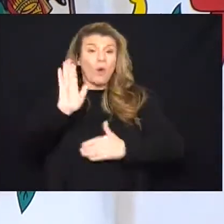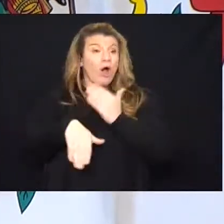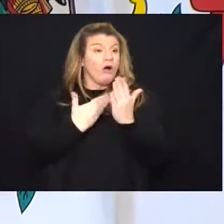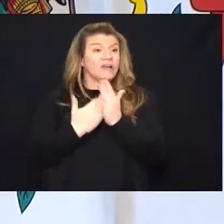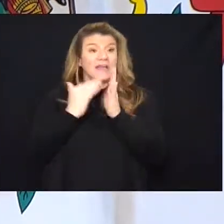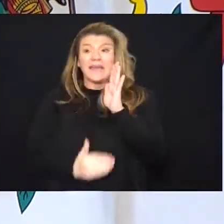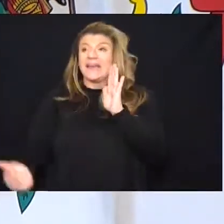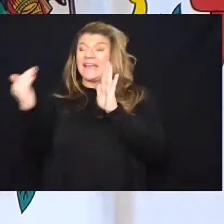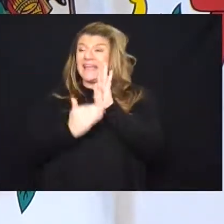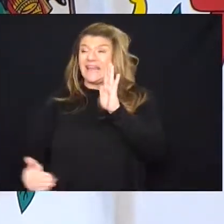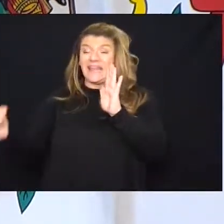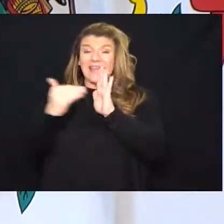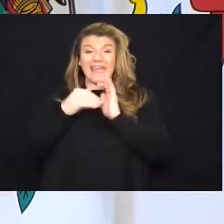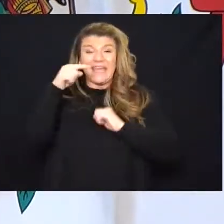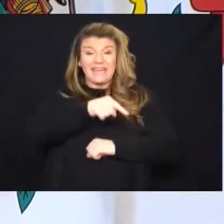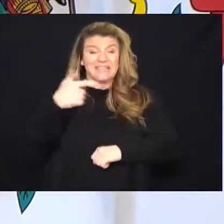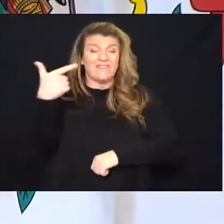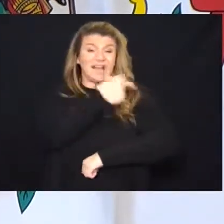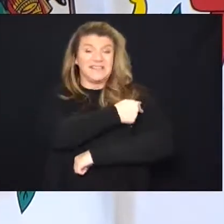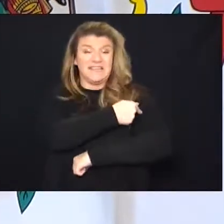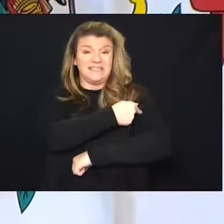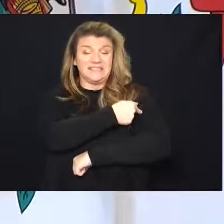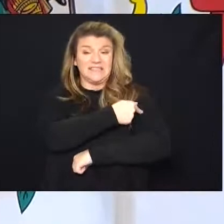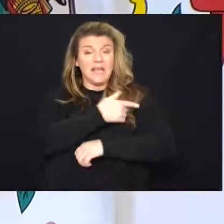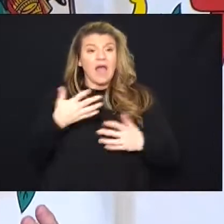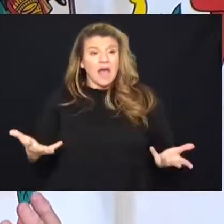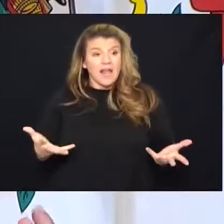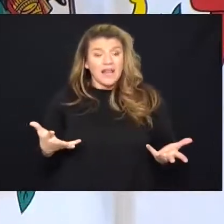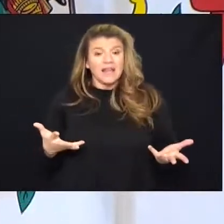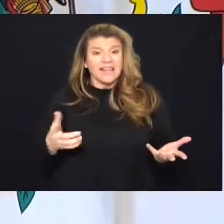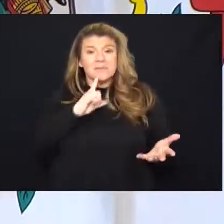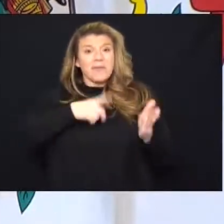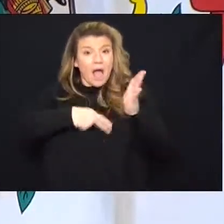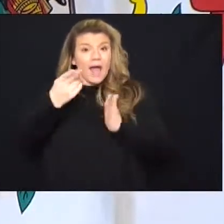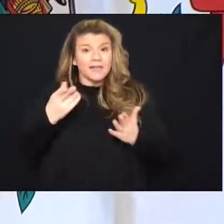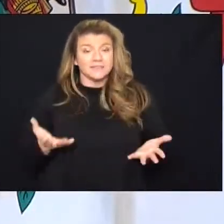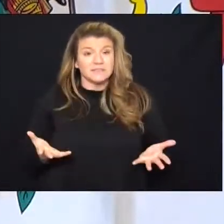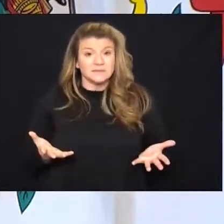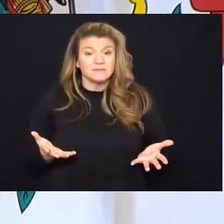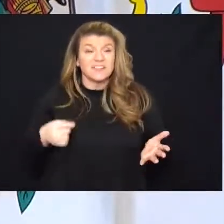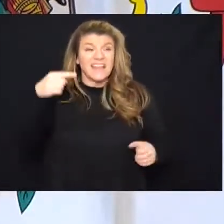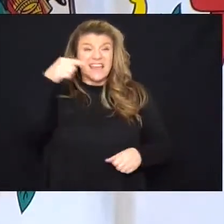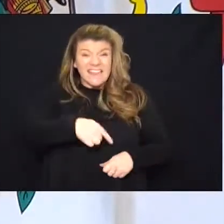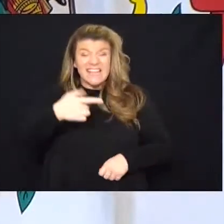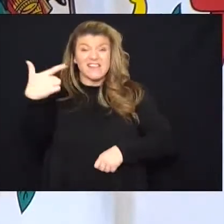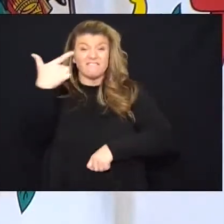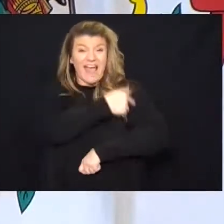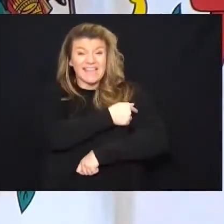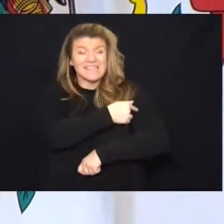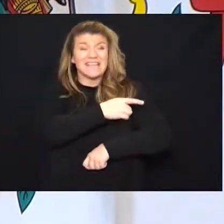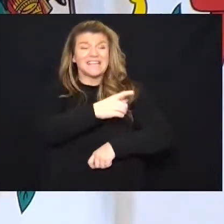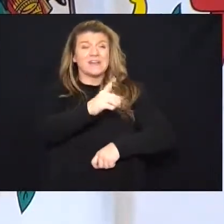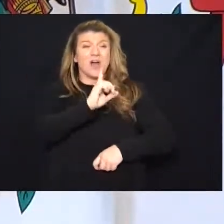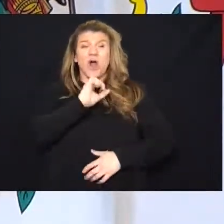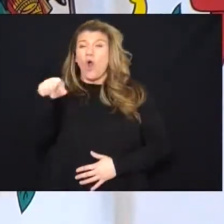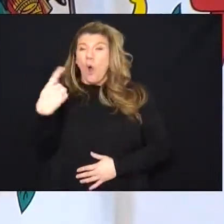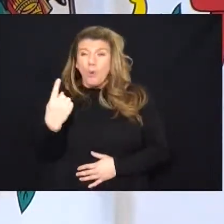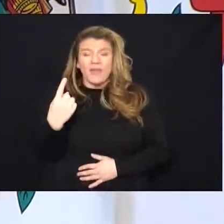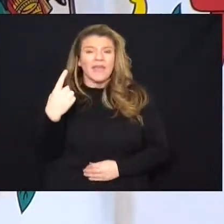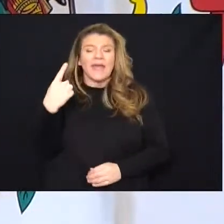over, these vaccines, I mean, let's just tell it like it bloomin' is. These vaccines are only